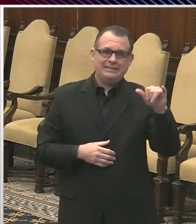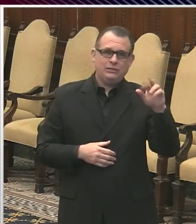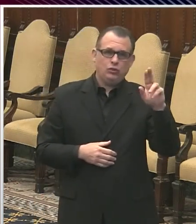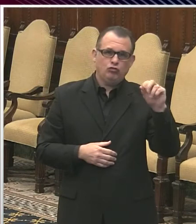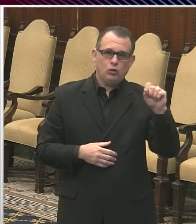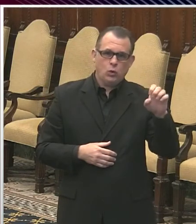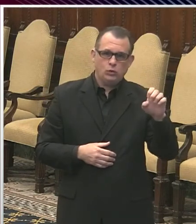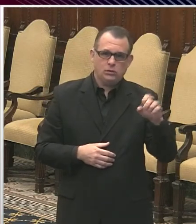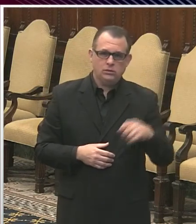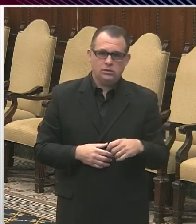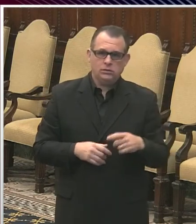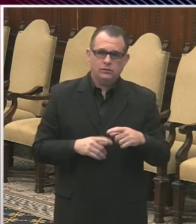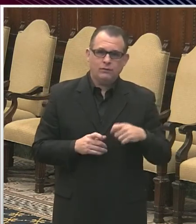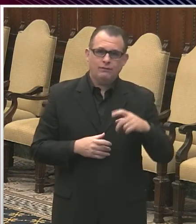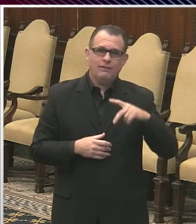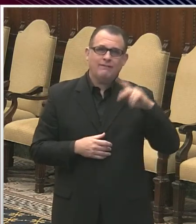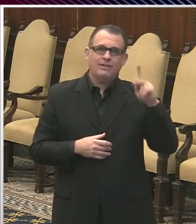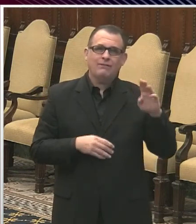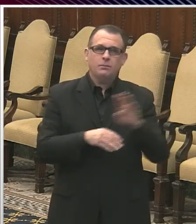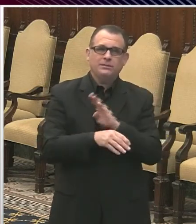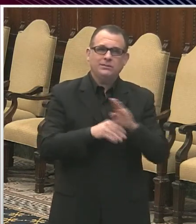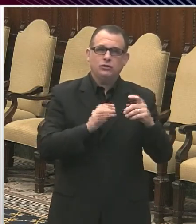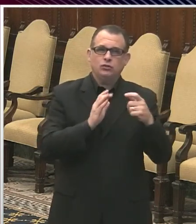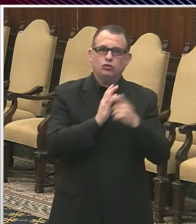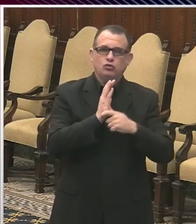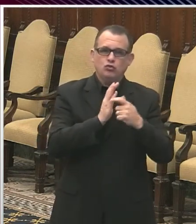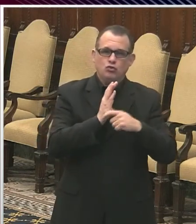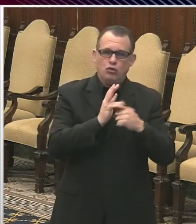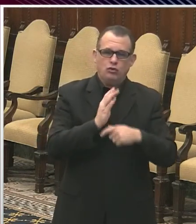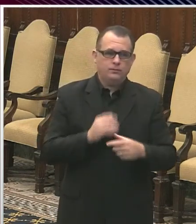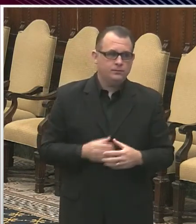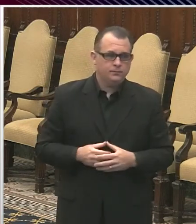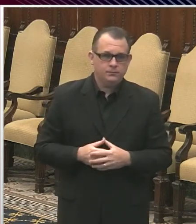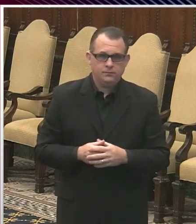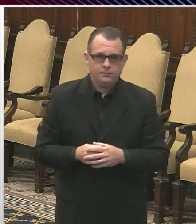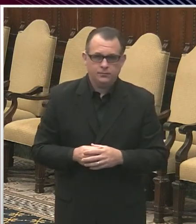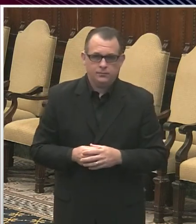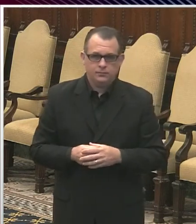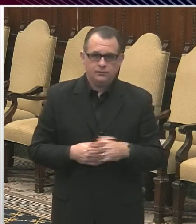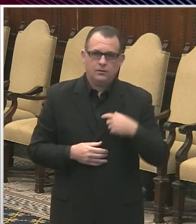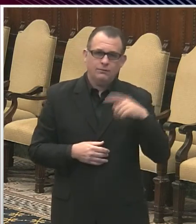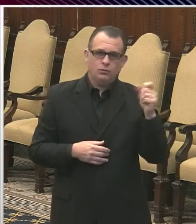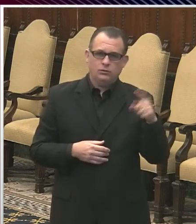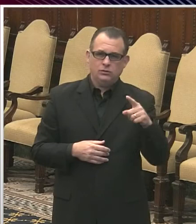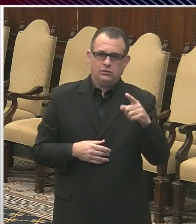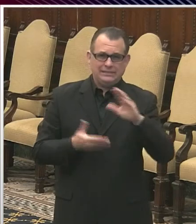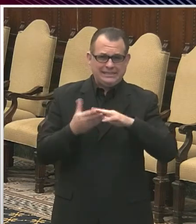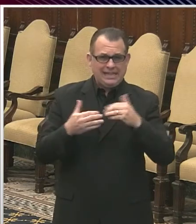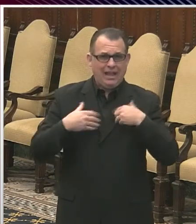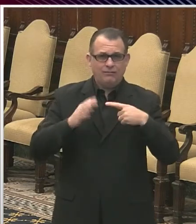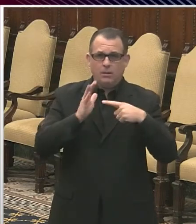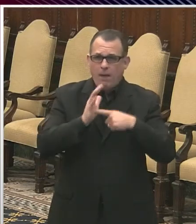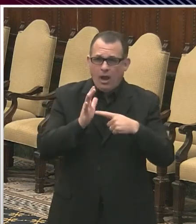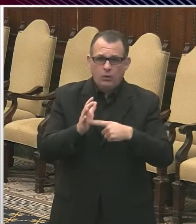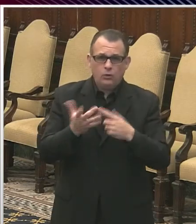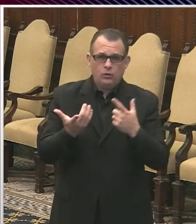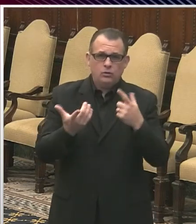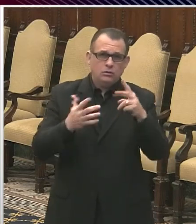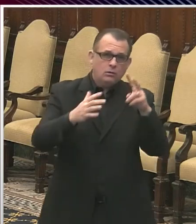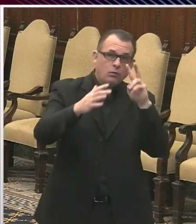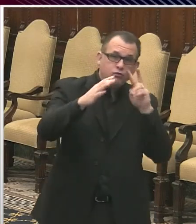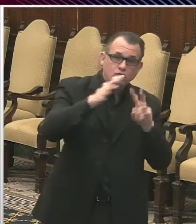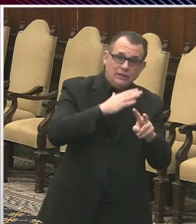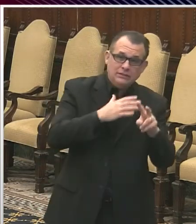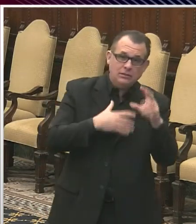Journal. Hi, this question is for Dr. Farley, and I apologize if this has already been asked, but does the city have a model or projection that estimates